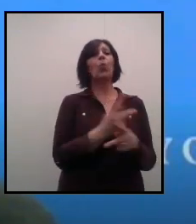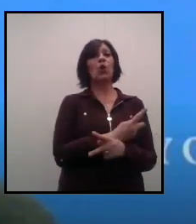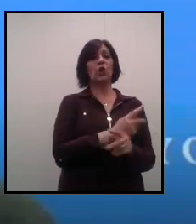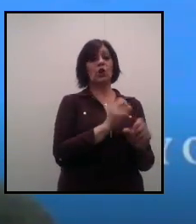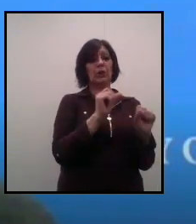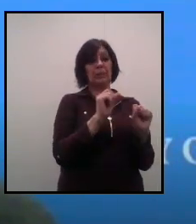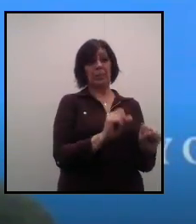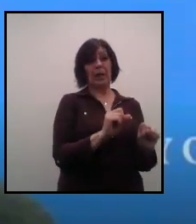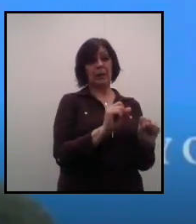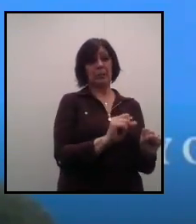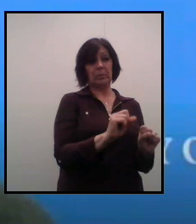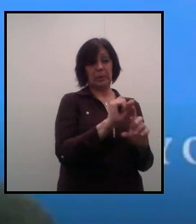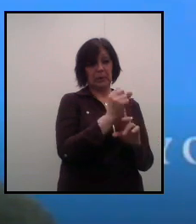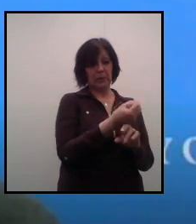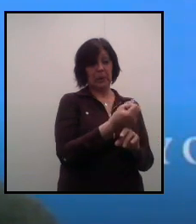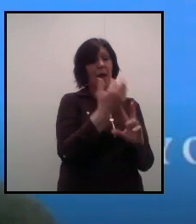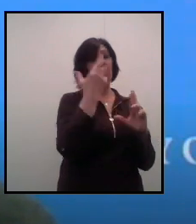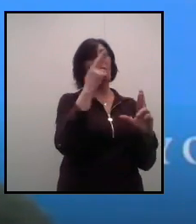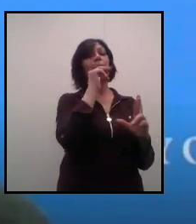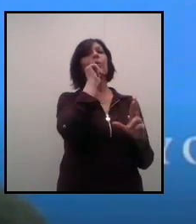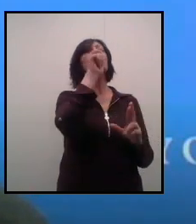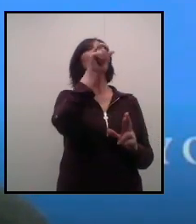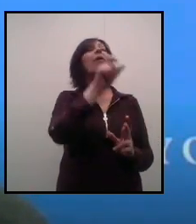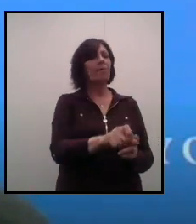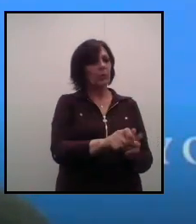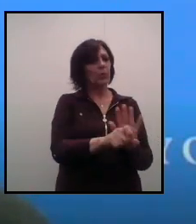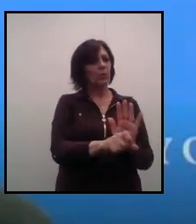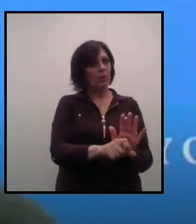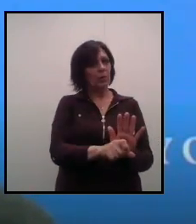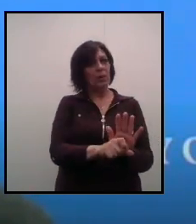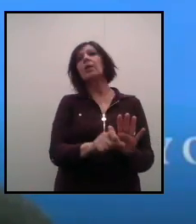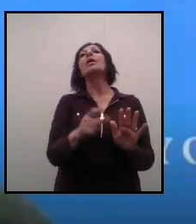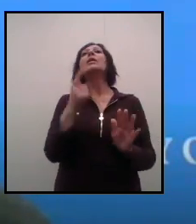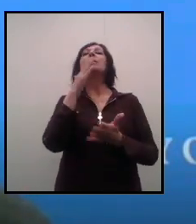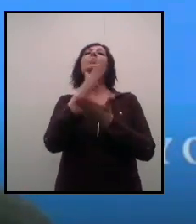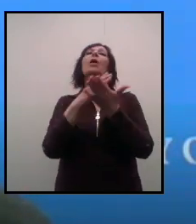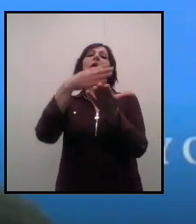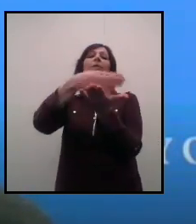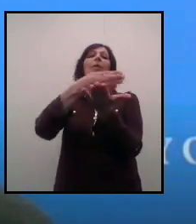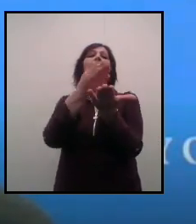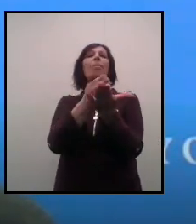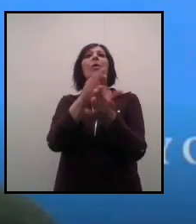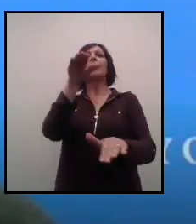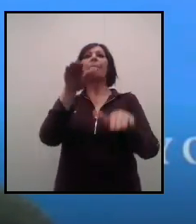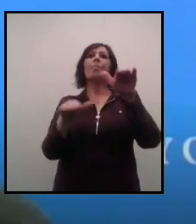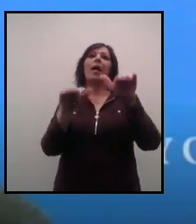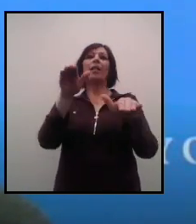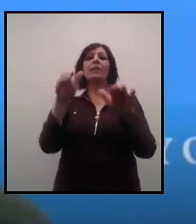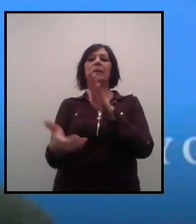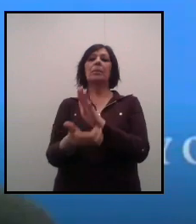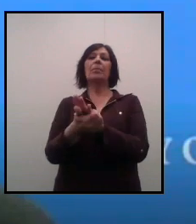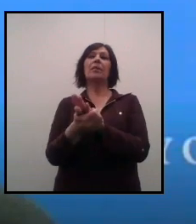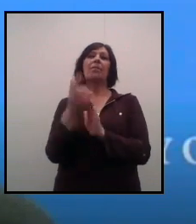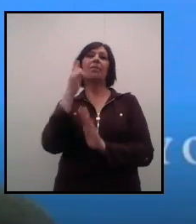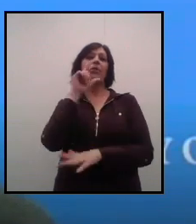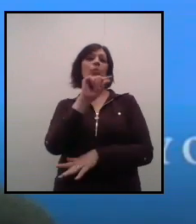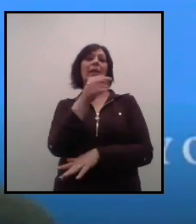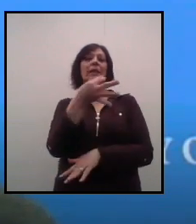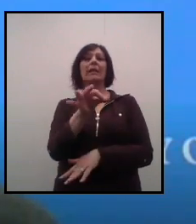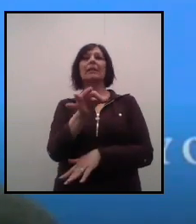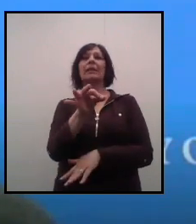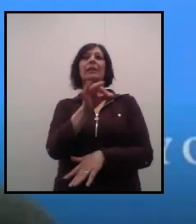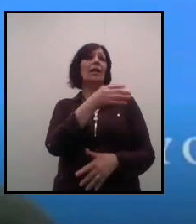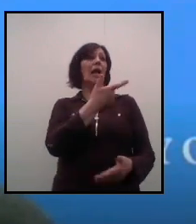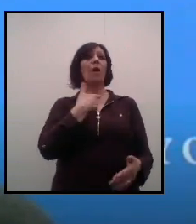scenario. I'm hoping that we won't have to do that. As part of the budget balancing amendments for 2019, we've pretty much cleared